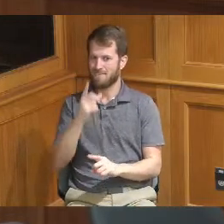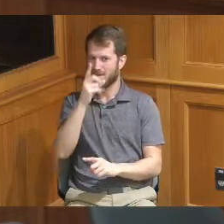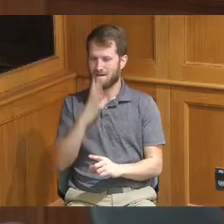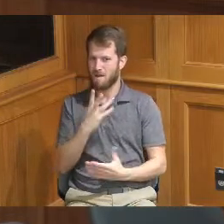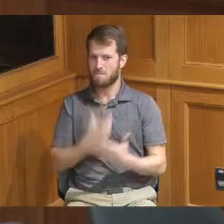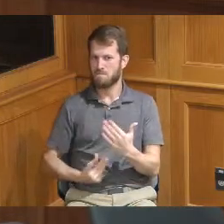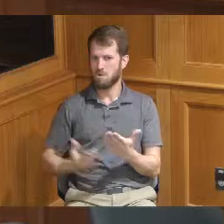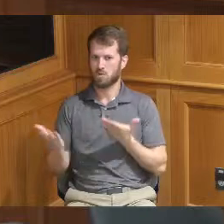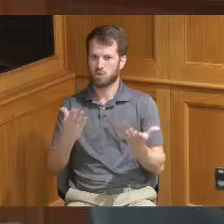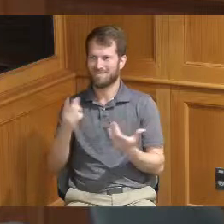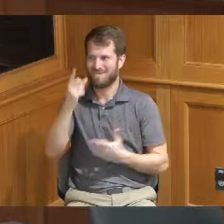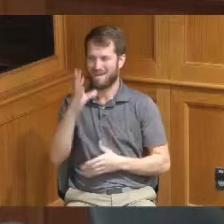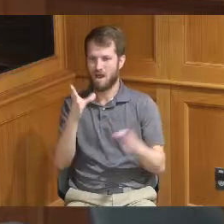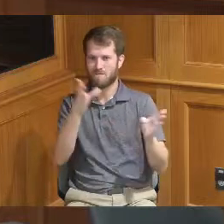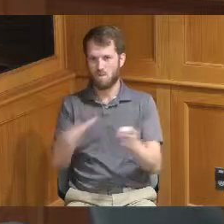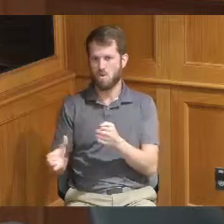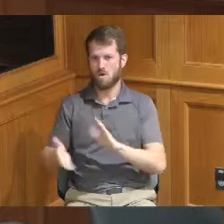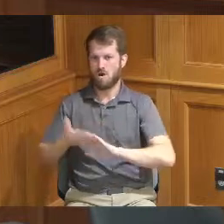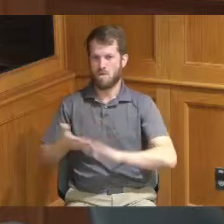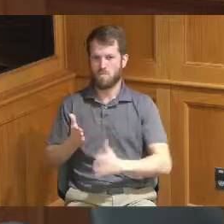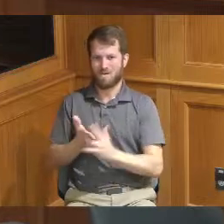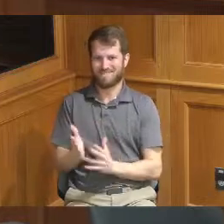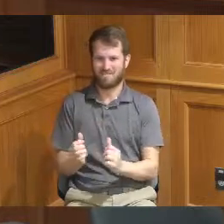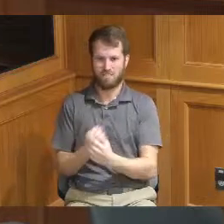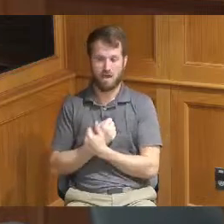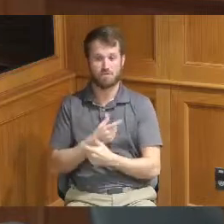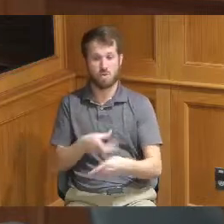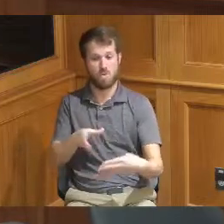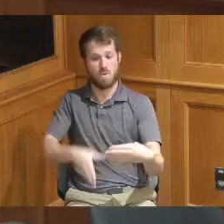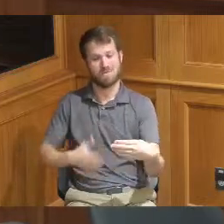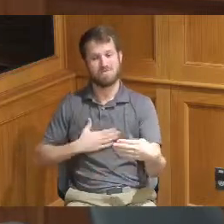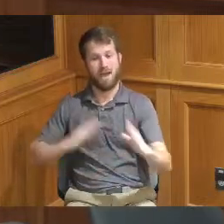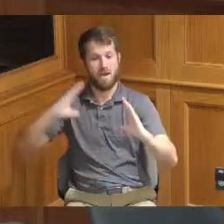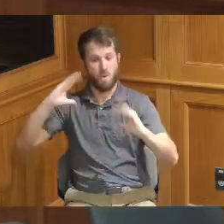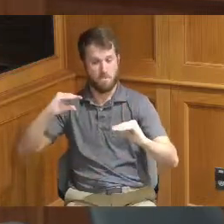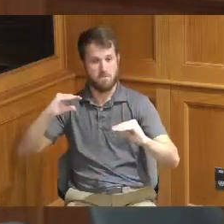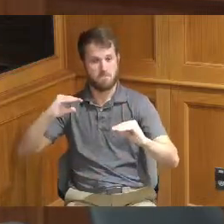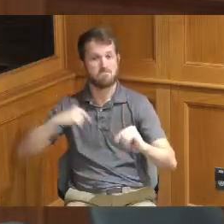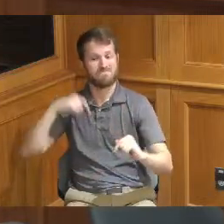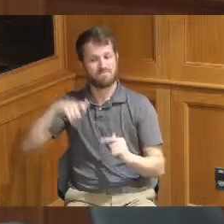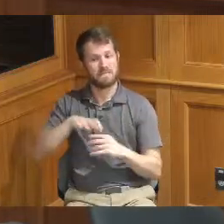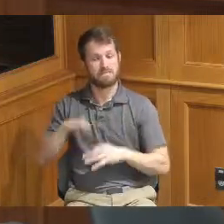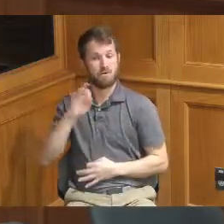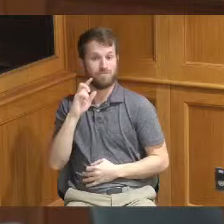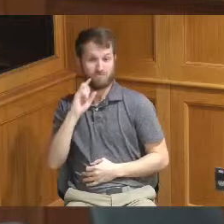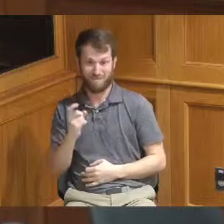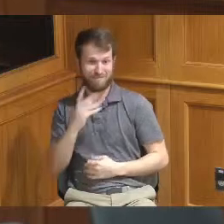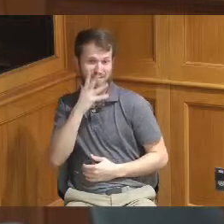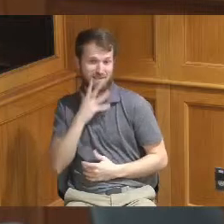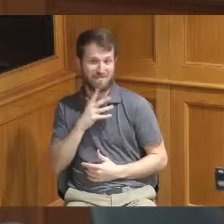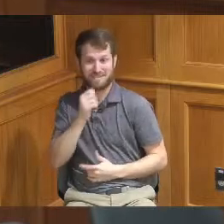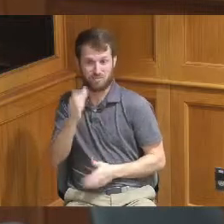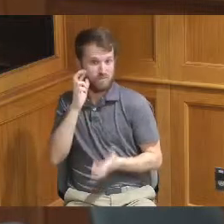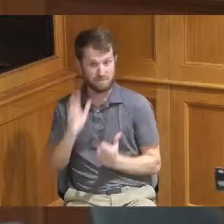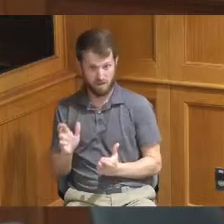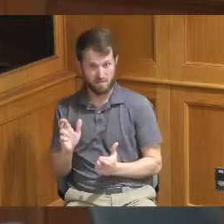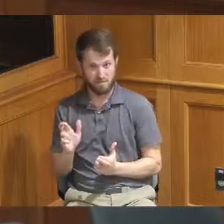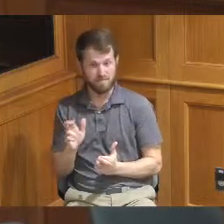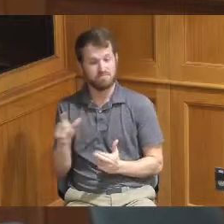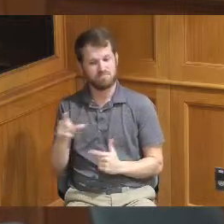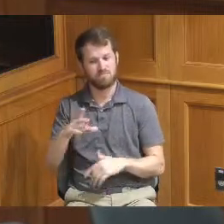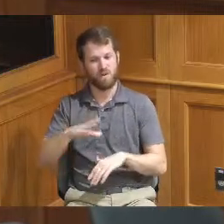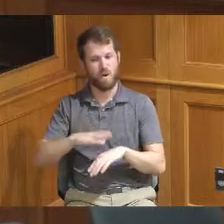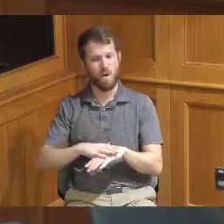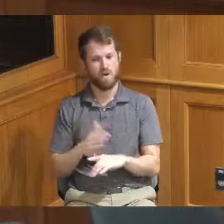of order and operates out of love. So in closing, it is my hope that this spirit of jealousy, envy, and disrespect that appears